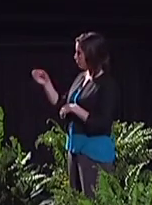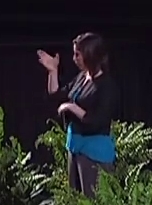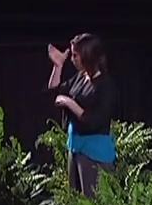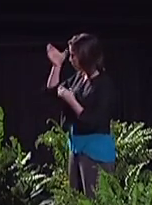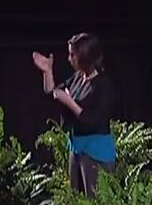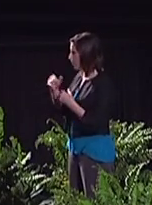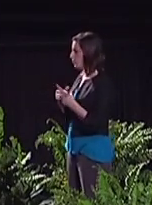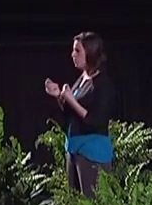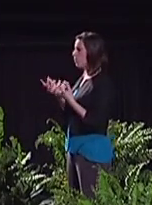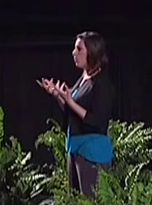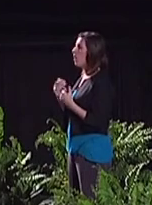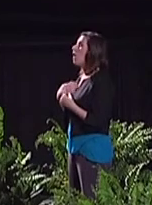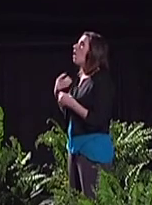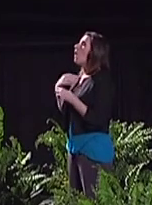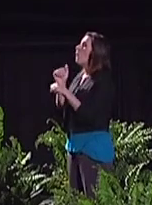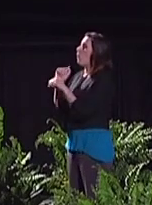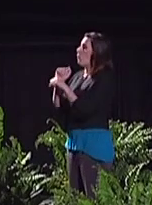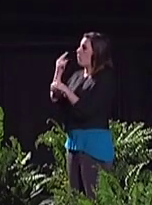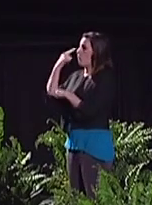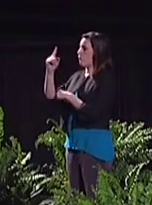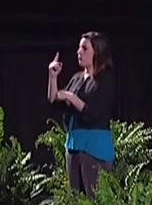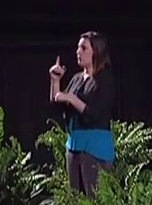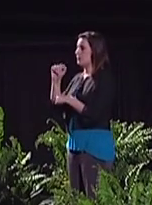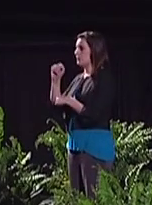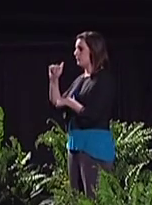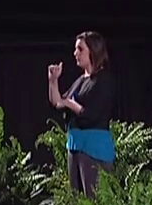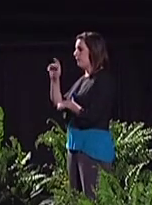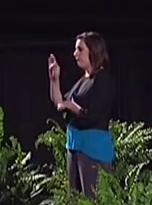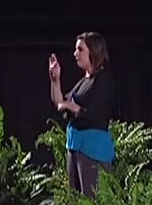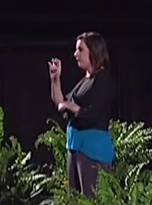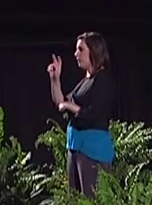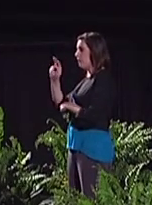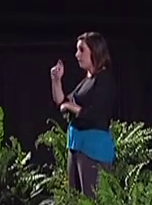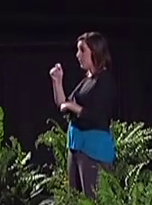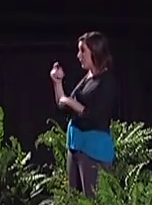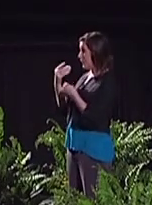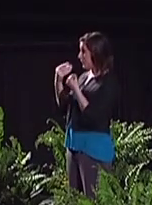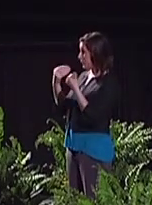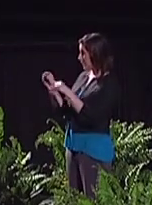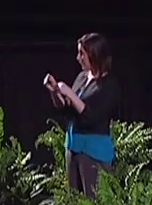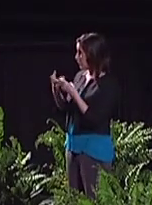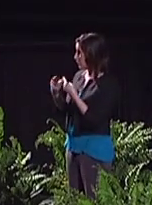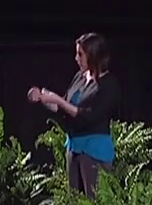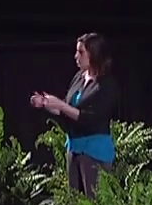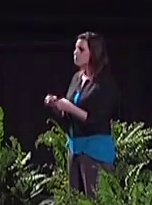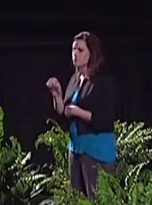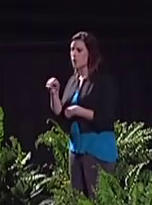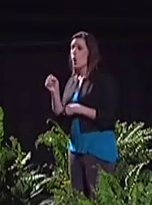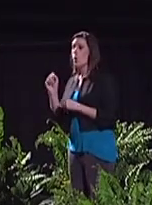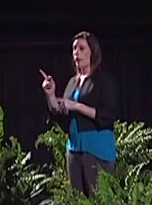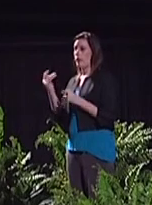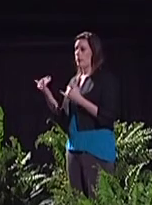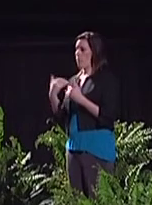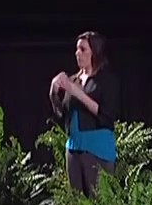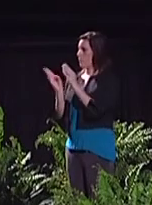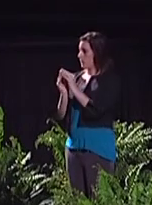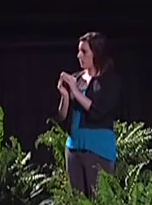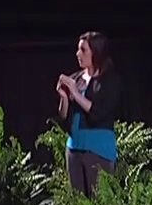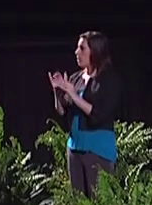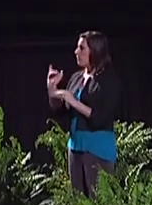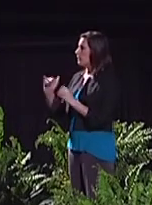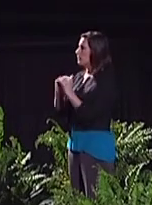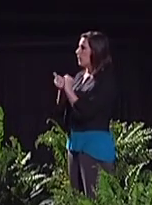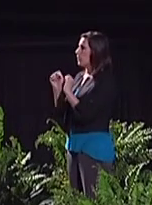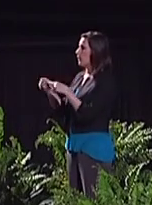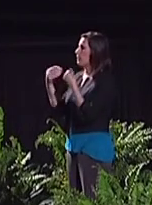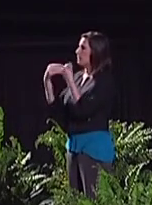do? Oh, I work for SafeNet. Oh, do you guys sell solutions? We sell solutions. Oh, let's have a meeting. So that's how you can sell in the B2B